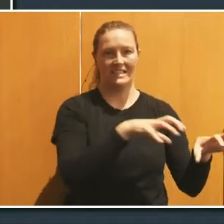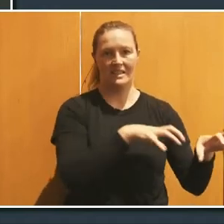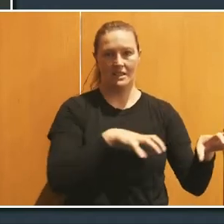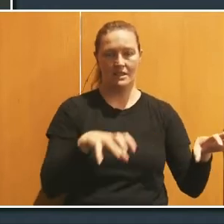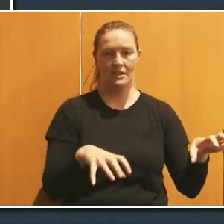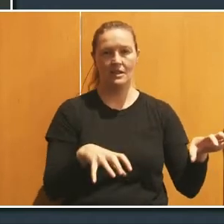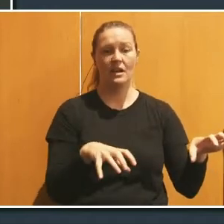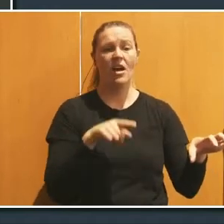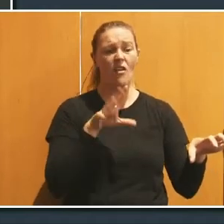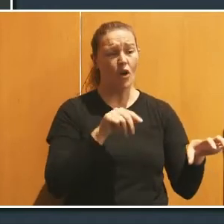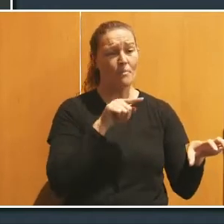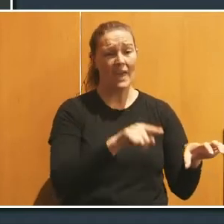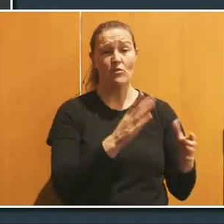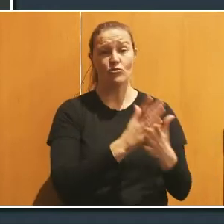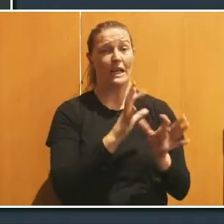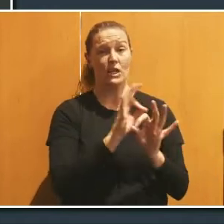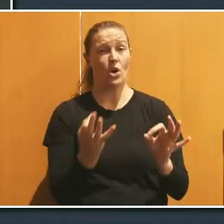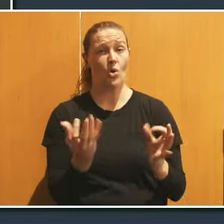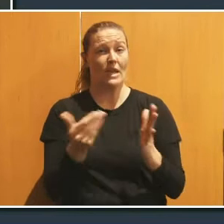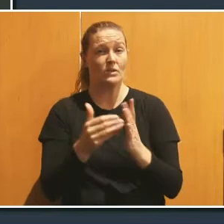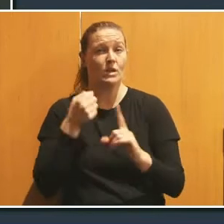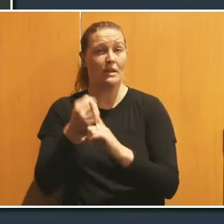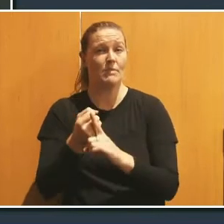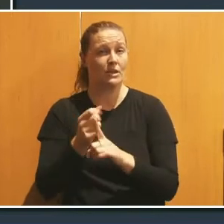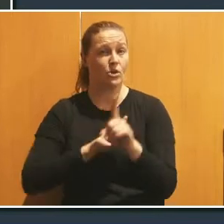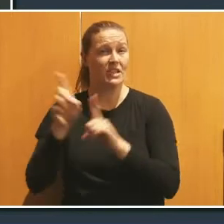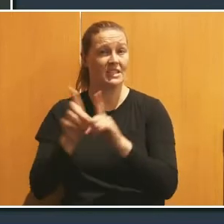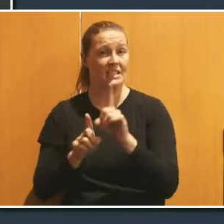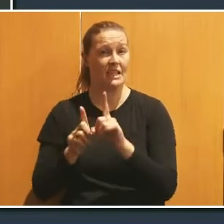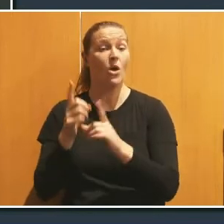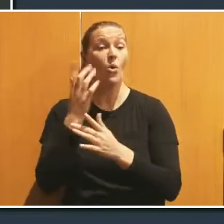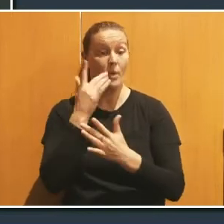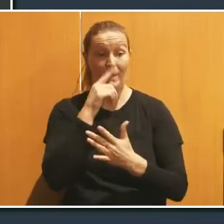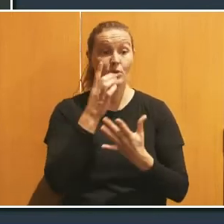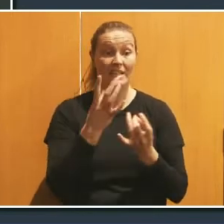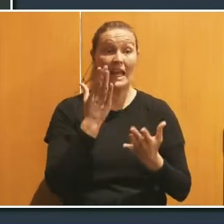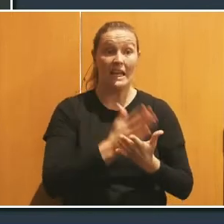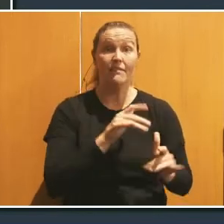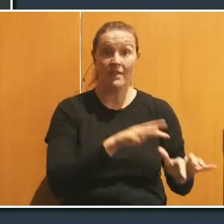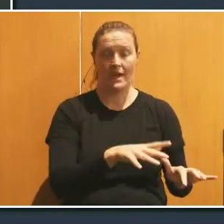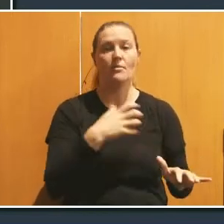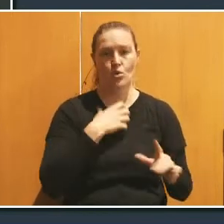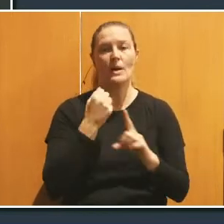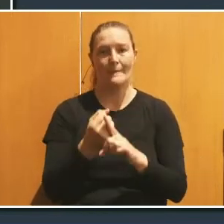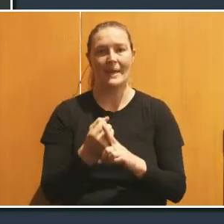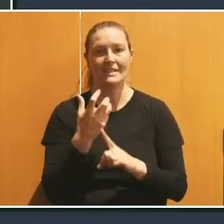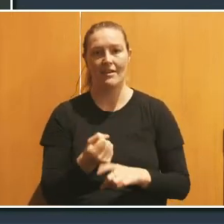the city until someone's actually living on that land. So we think there should be some way